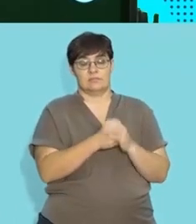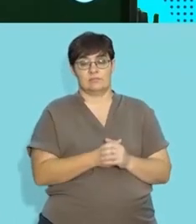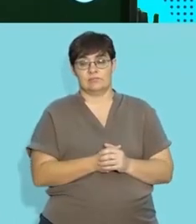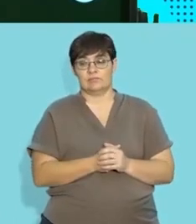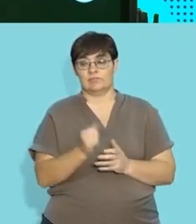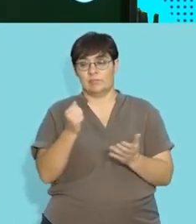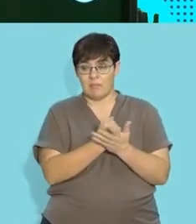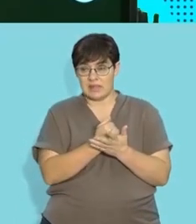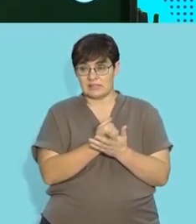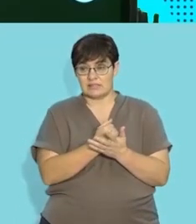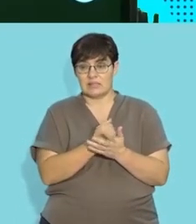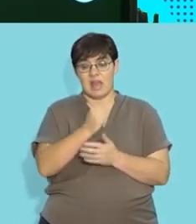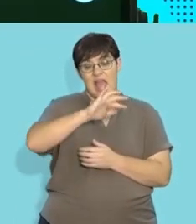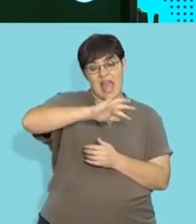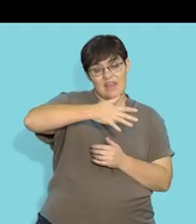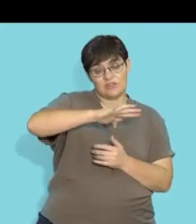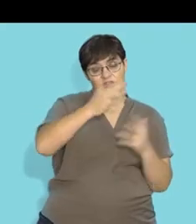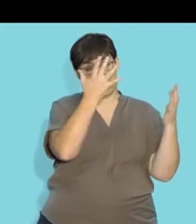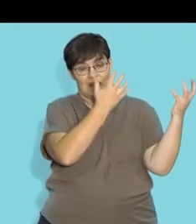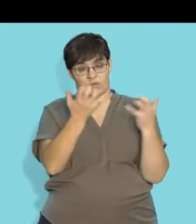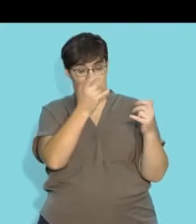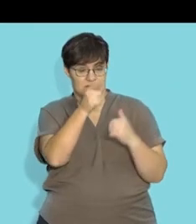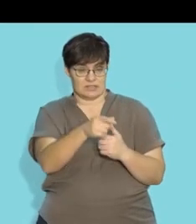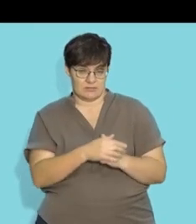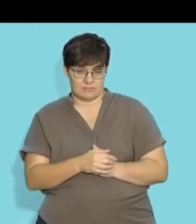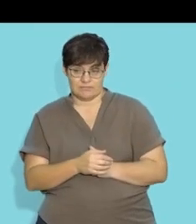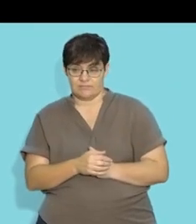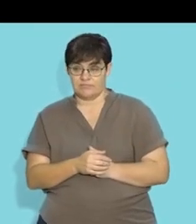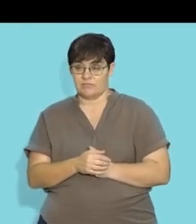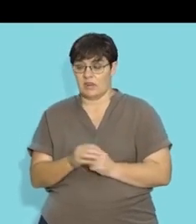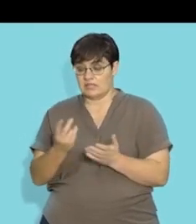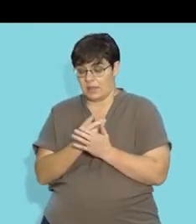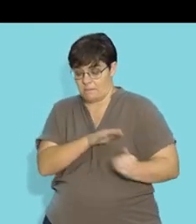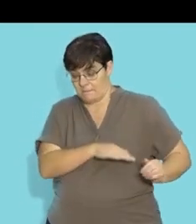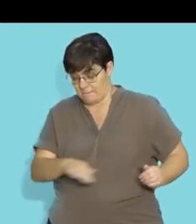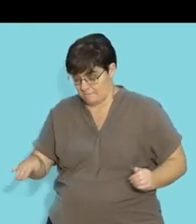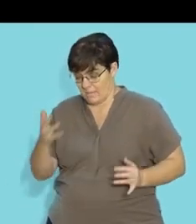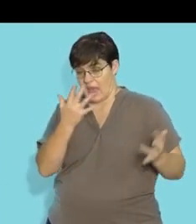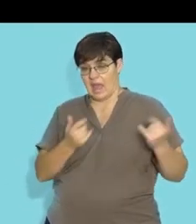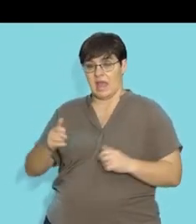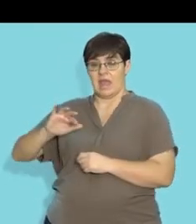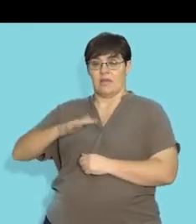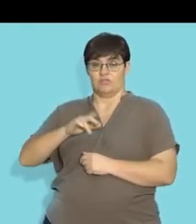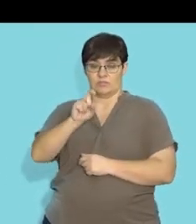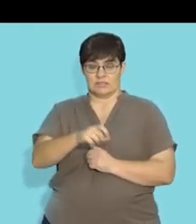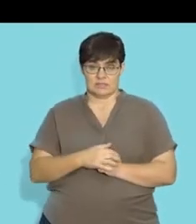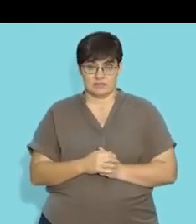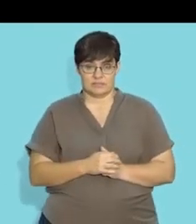important to calculate the average for this and the average for